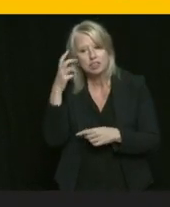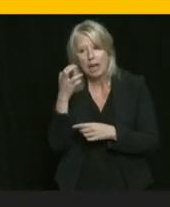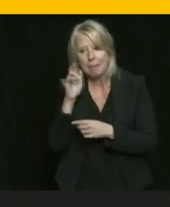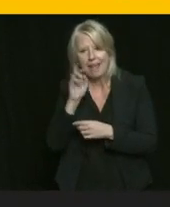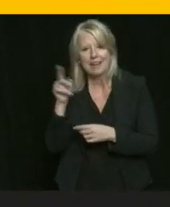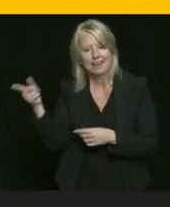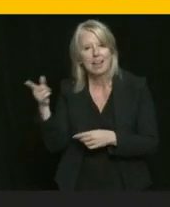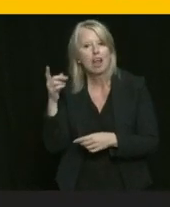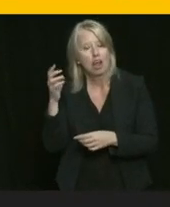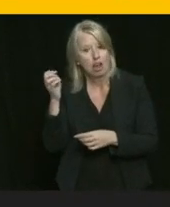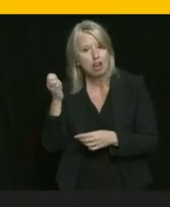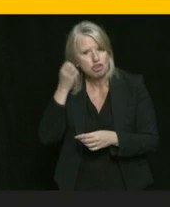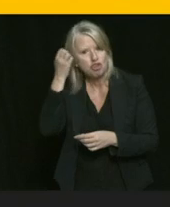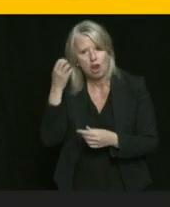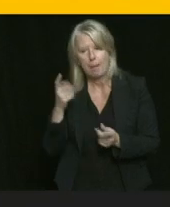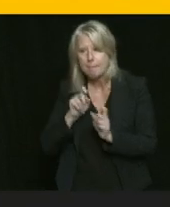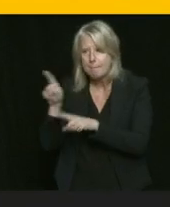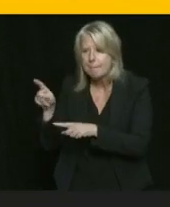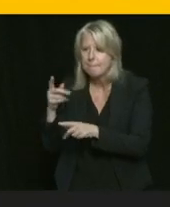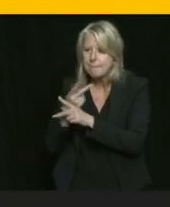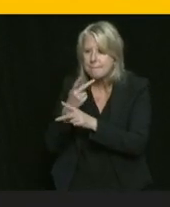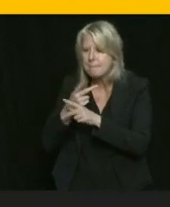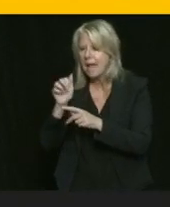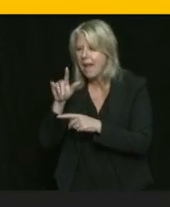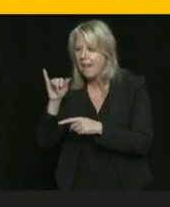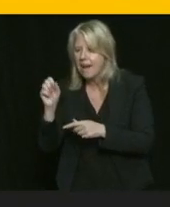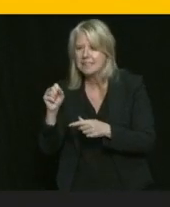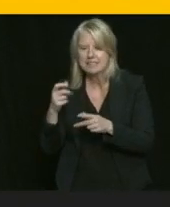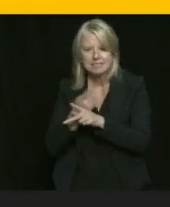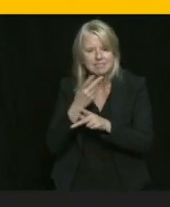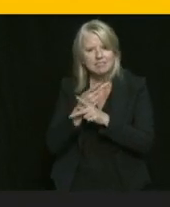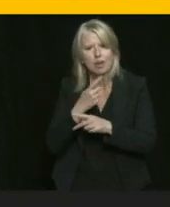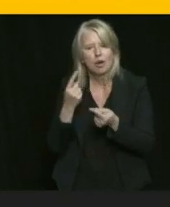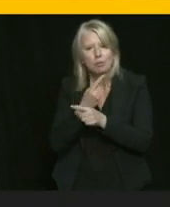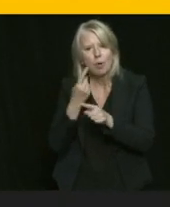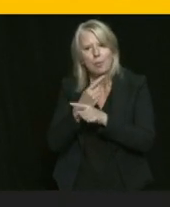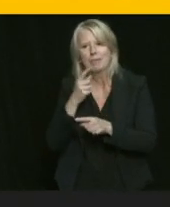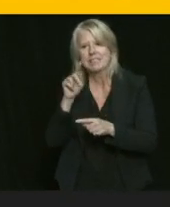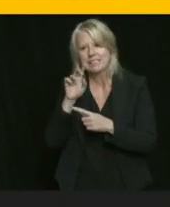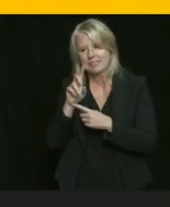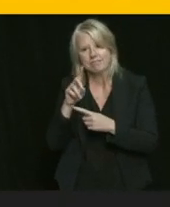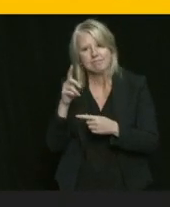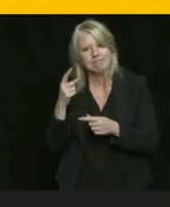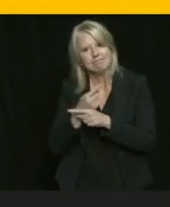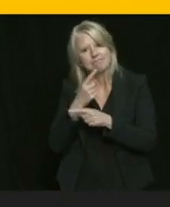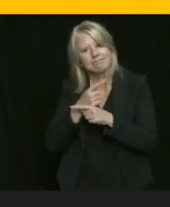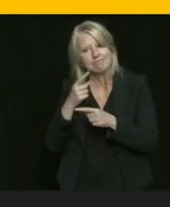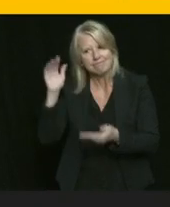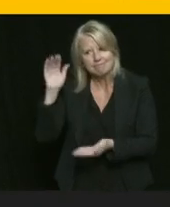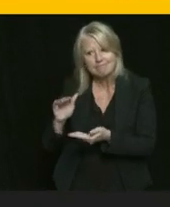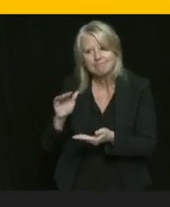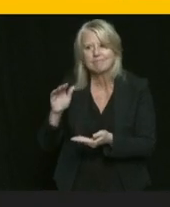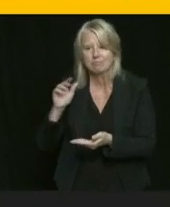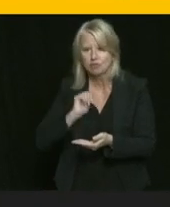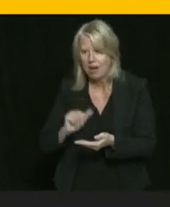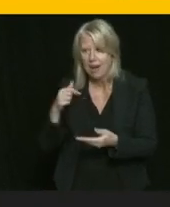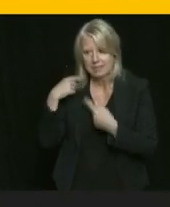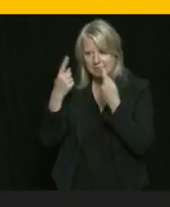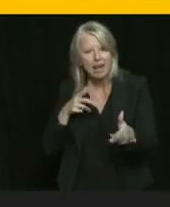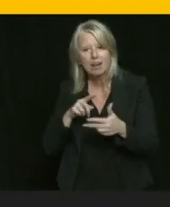with our allies on looking for diplomatic solutions and de-escalation in the situation. We will continue to take this seriously